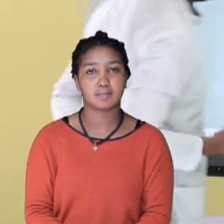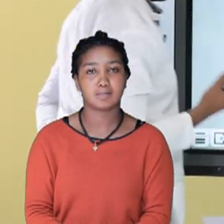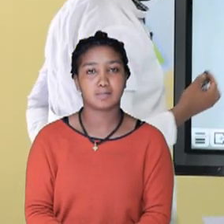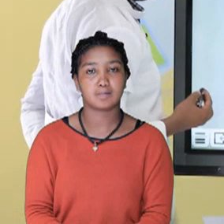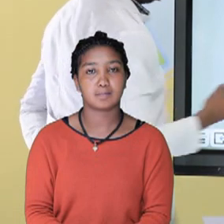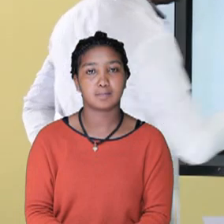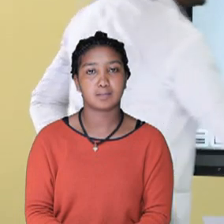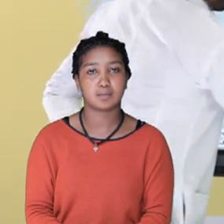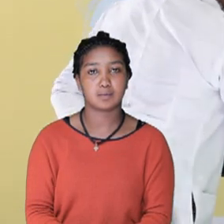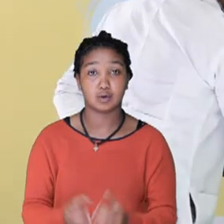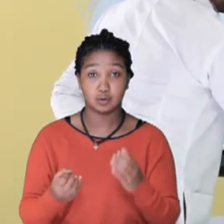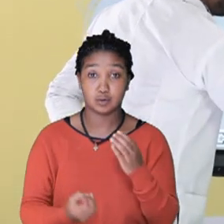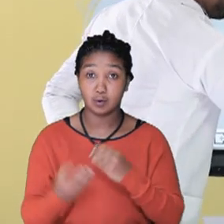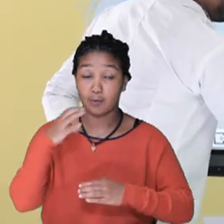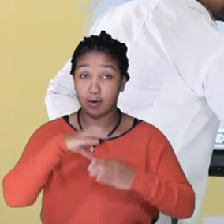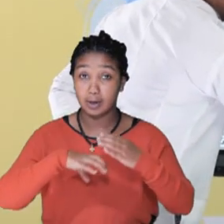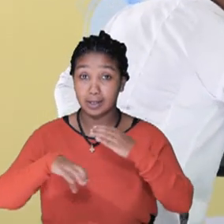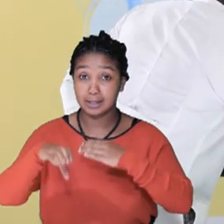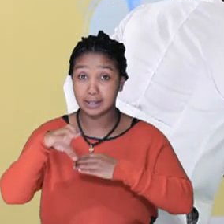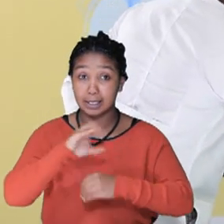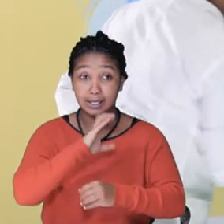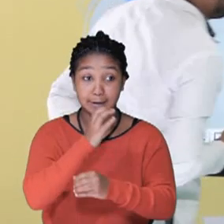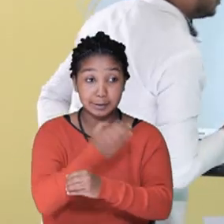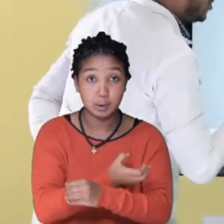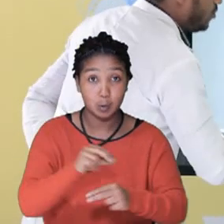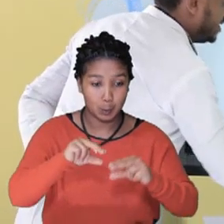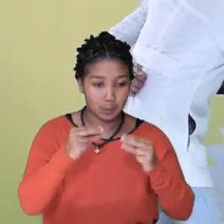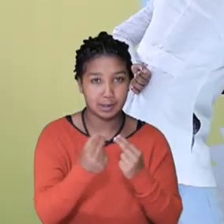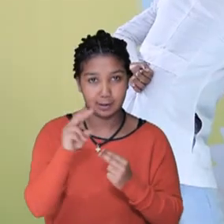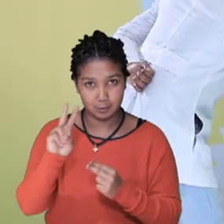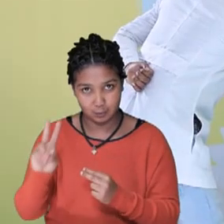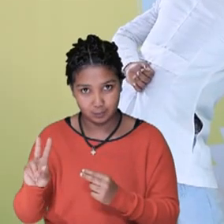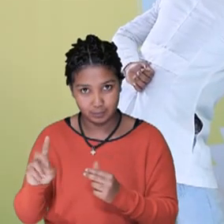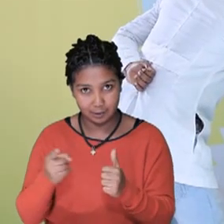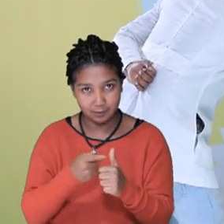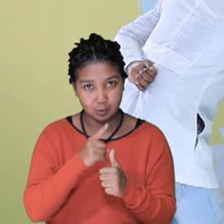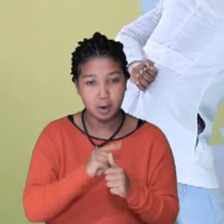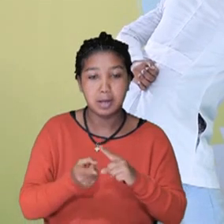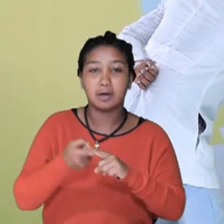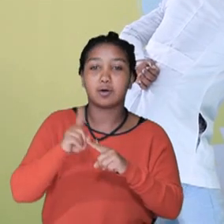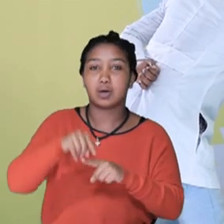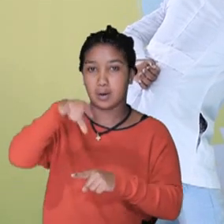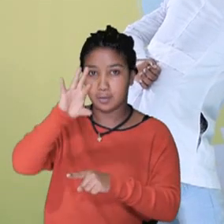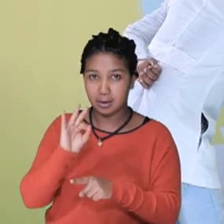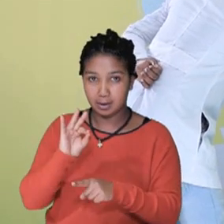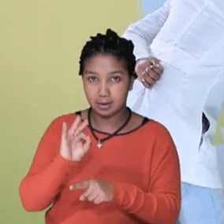can be classified into two or grouped into two. One is renewable